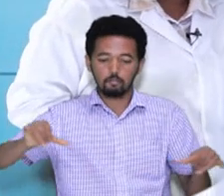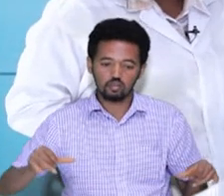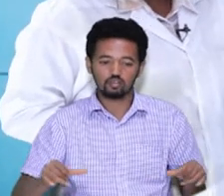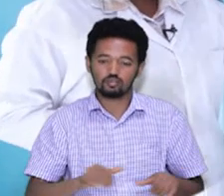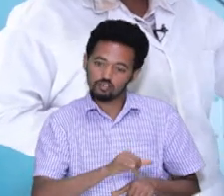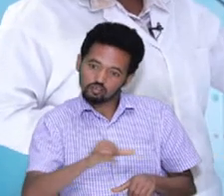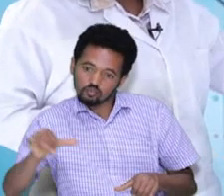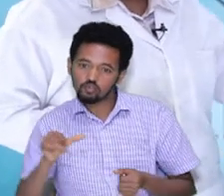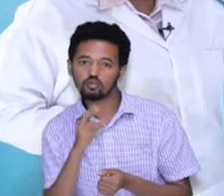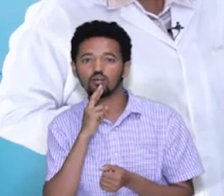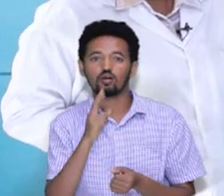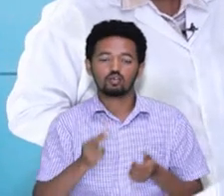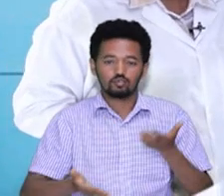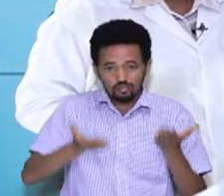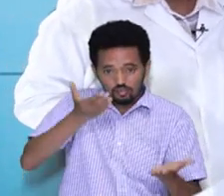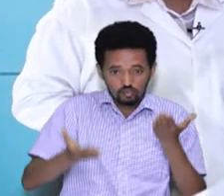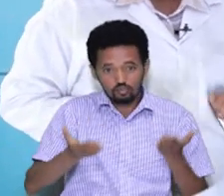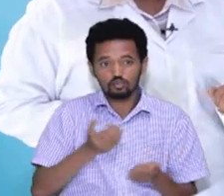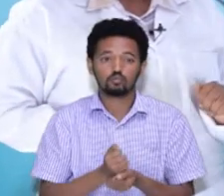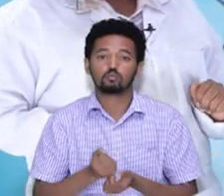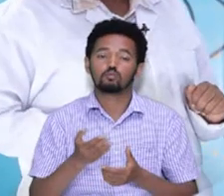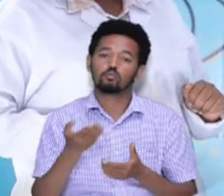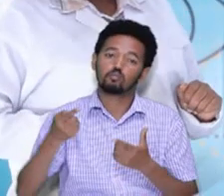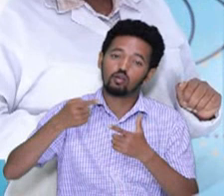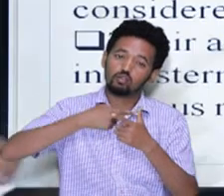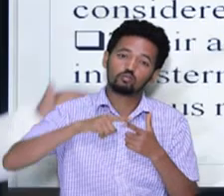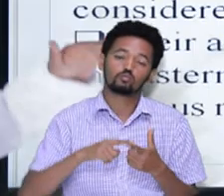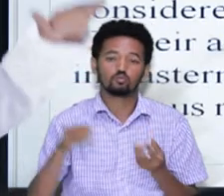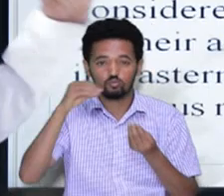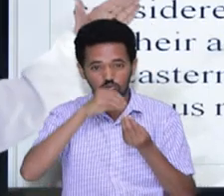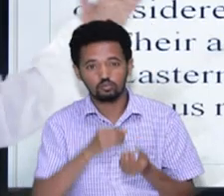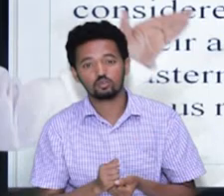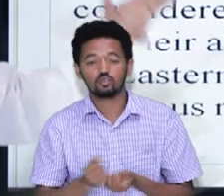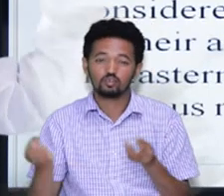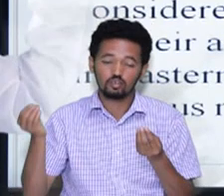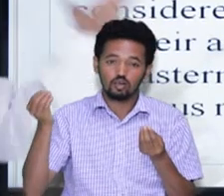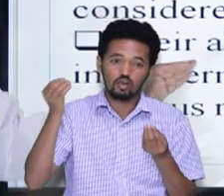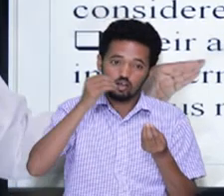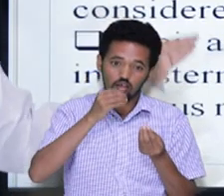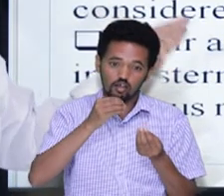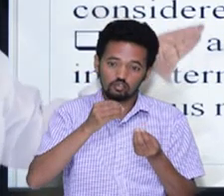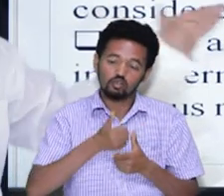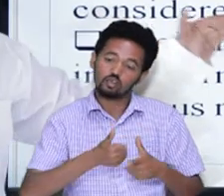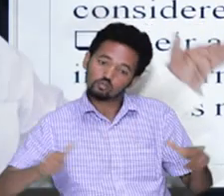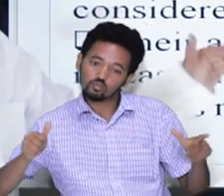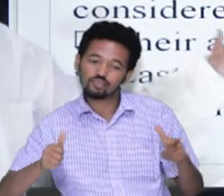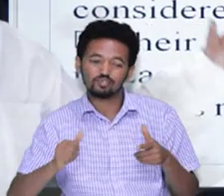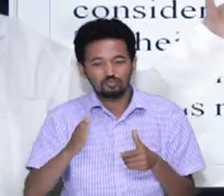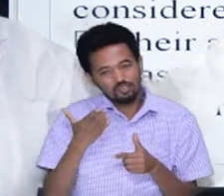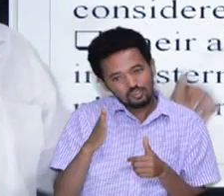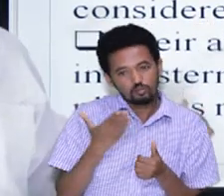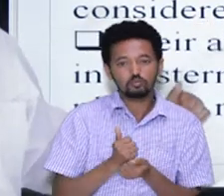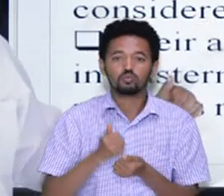level altitude, are considered to be plateau. The altitude reaches its maximum in East Africa